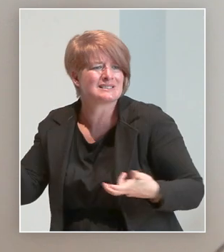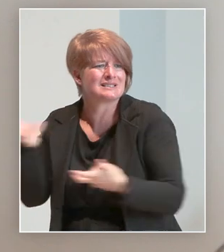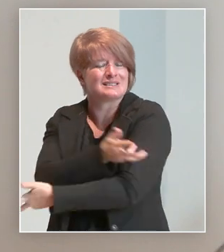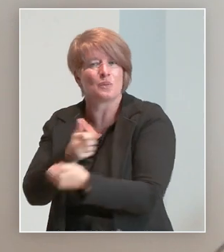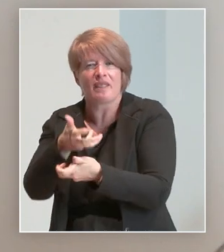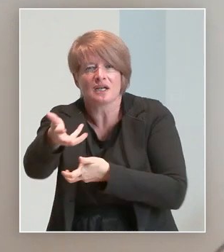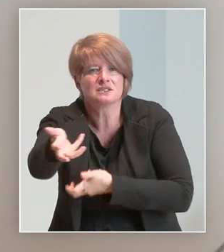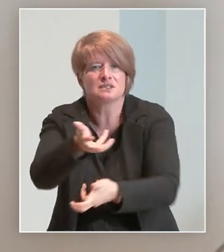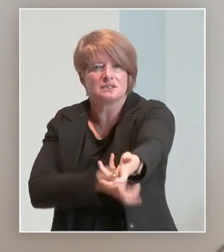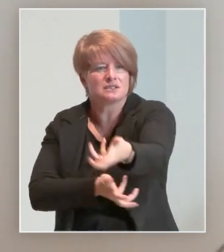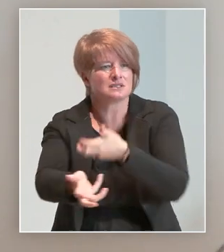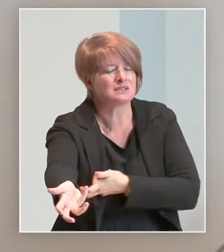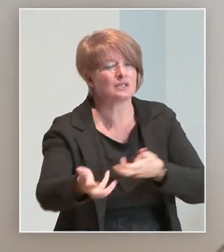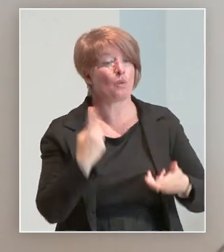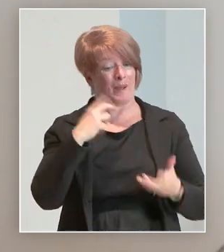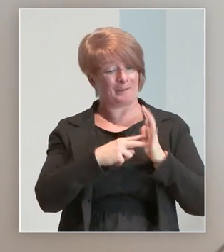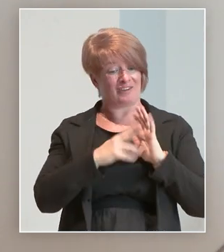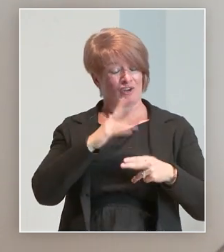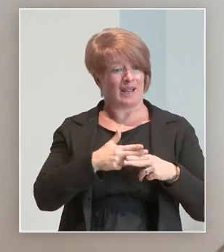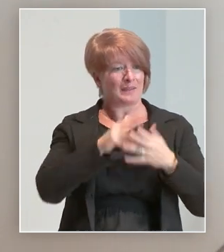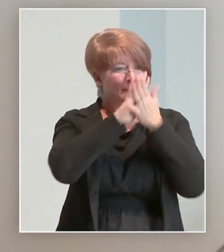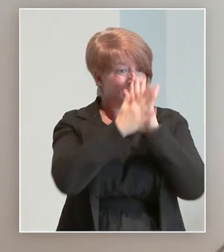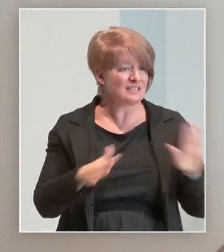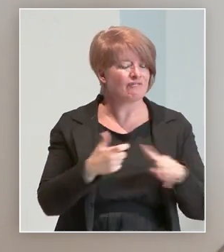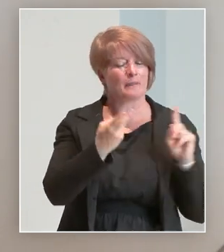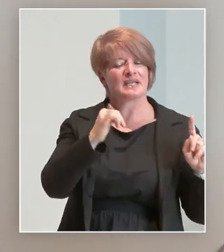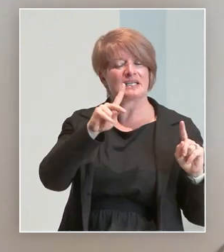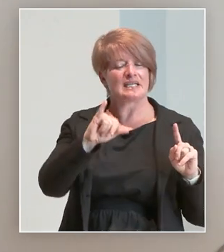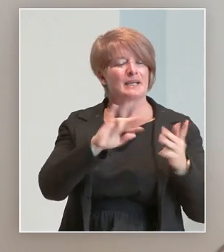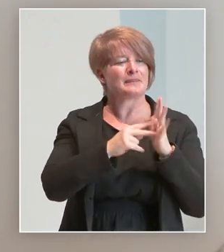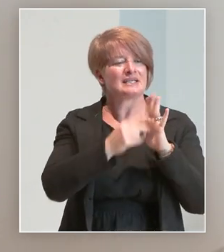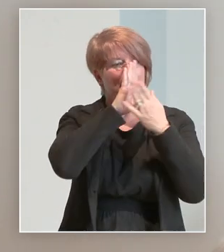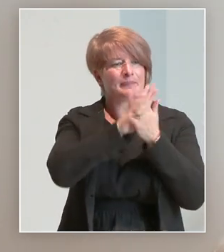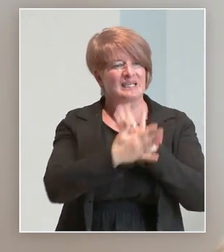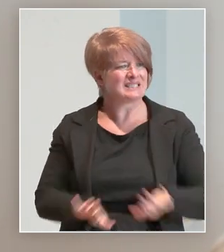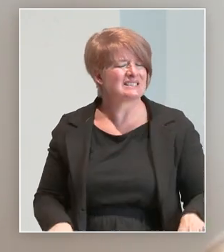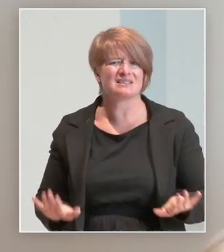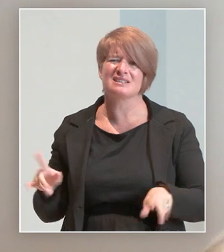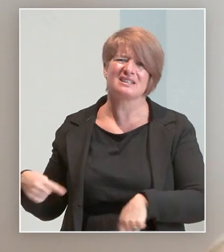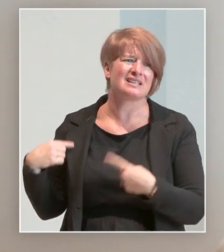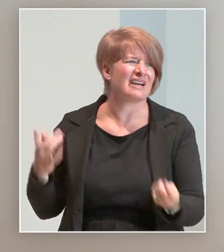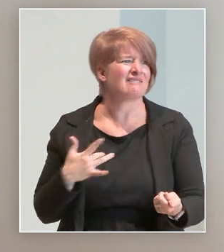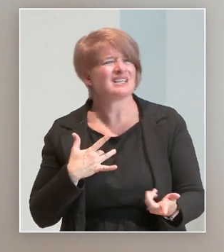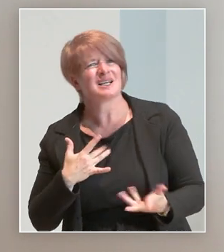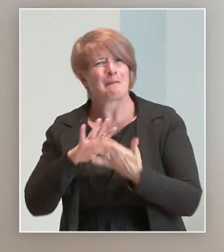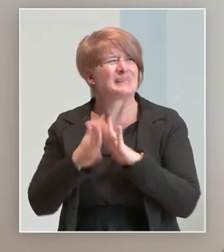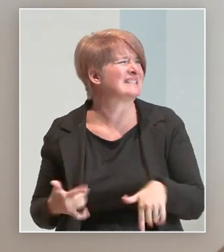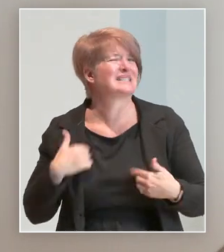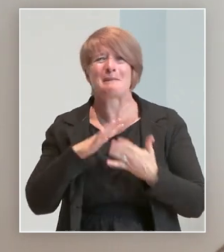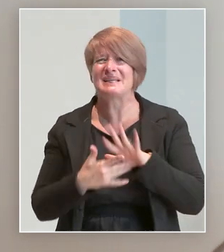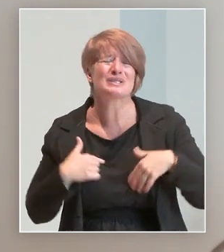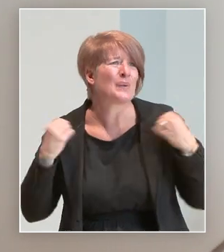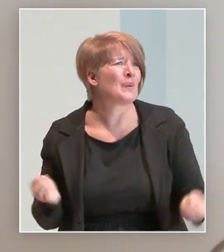this, one of the meanings of her name, peace in Hindi, has long eluded her, reveals itself.